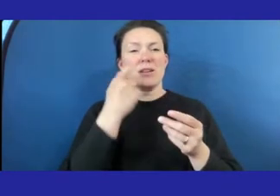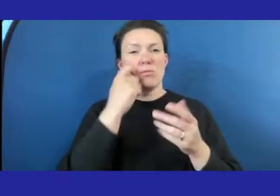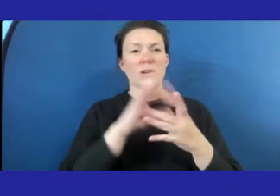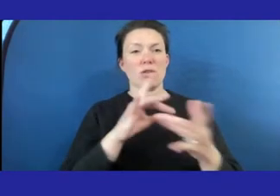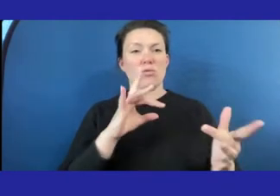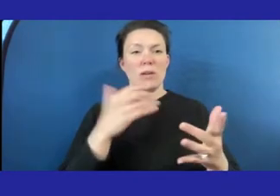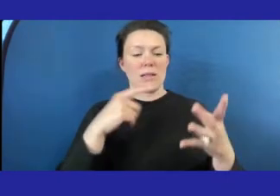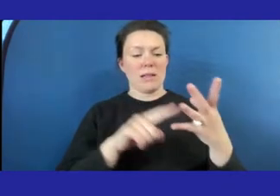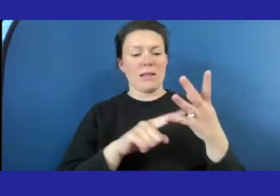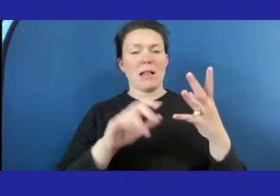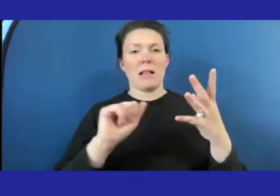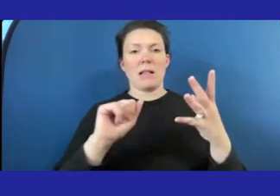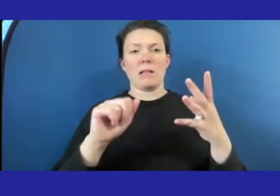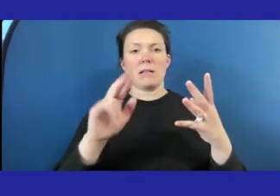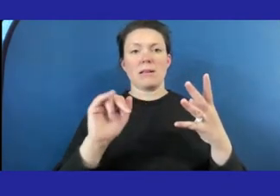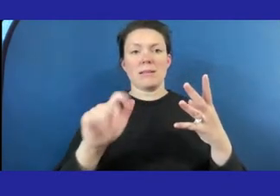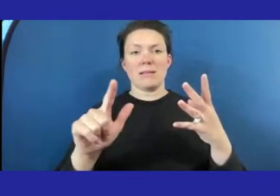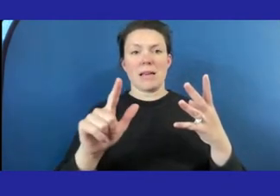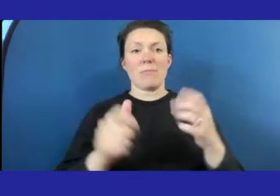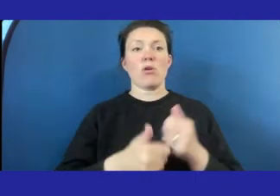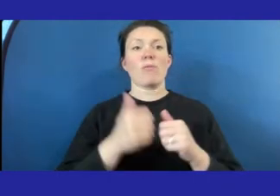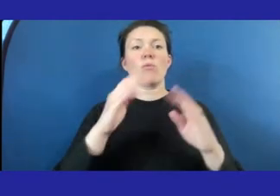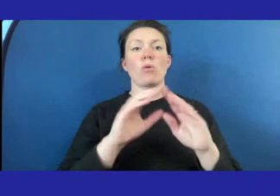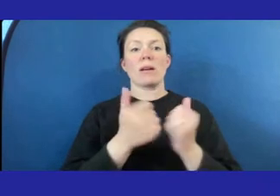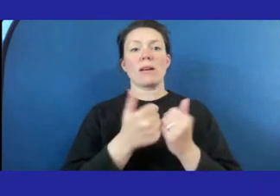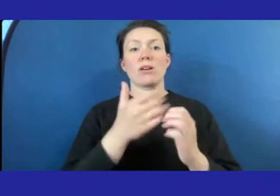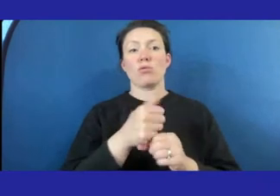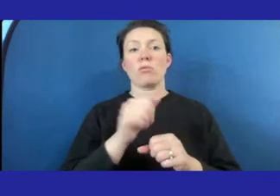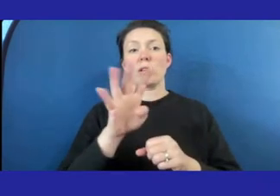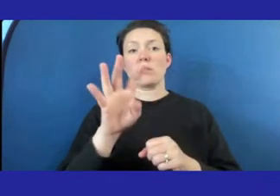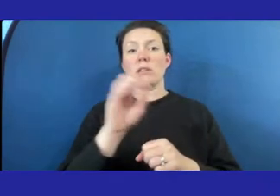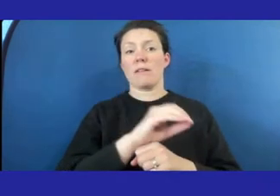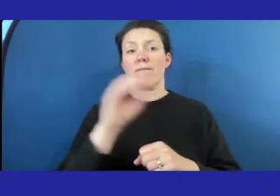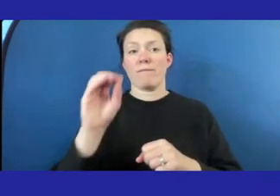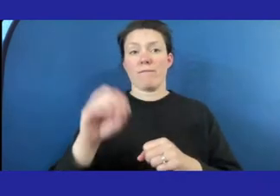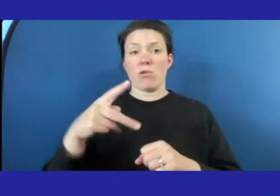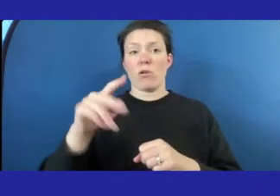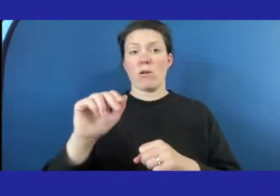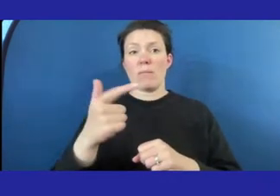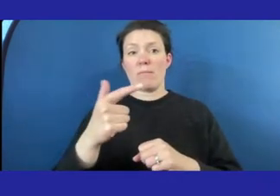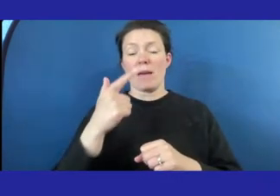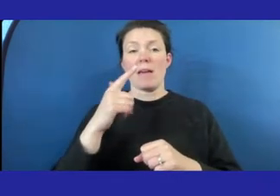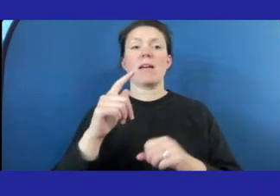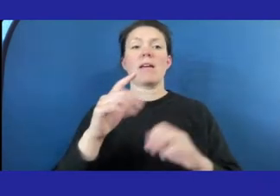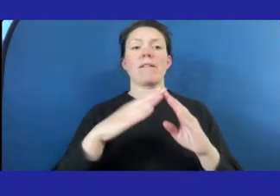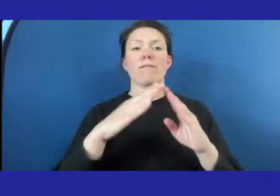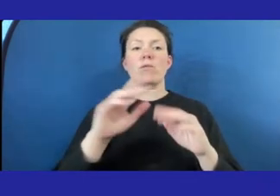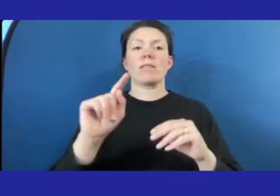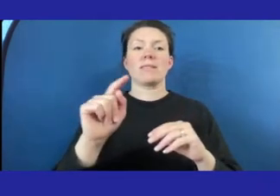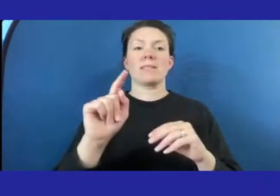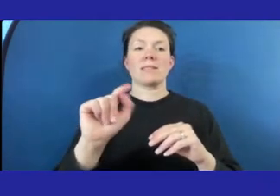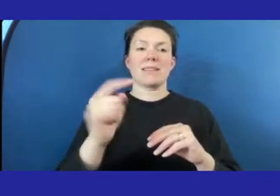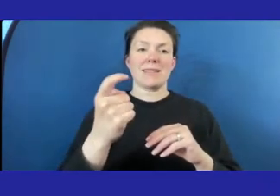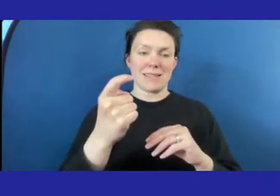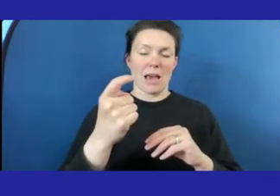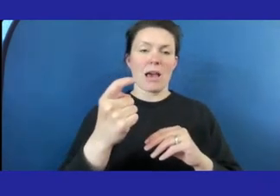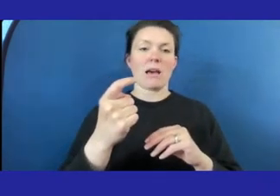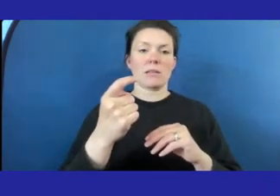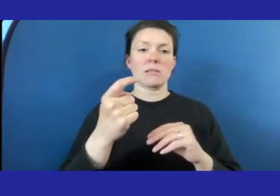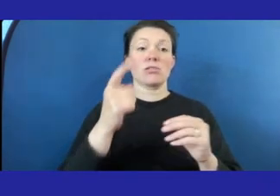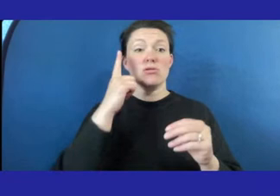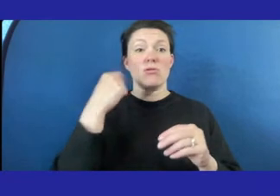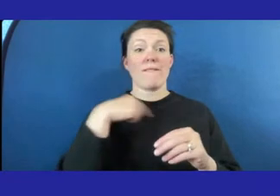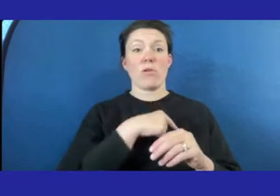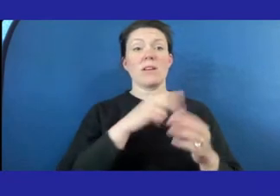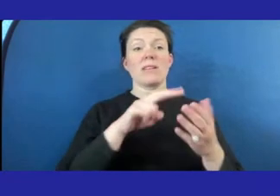late April, most city agencies received a 4% peg on their city tax levy portion of their budget. So for us,